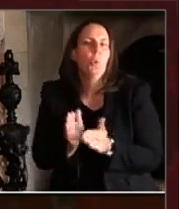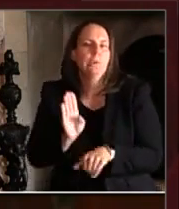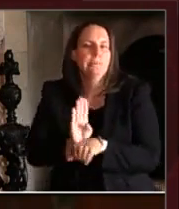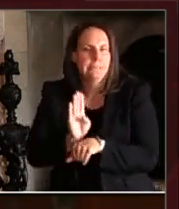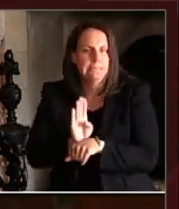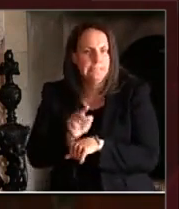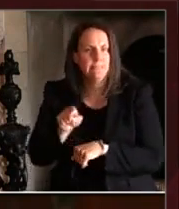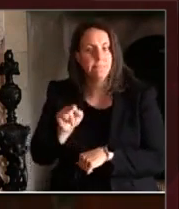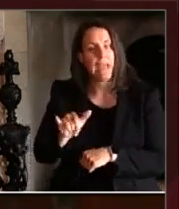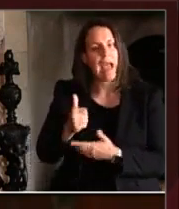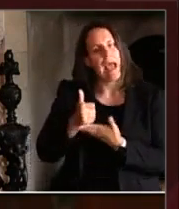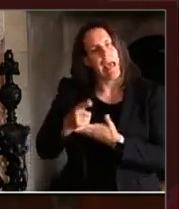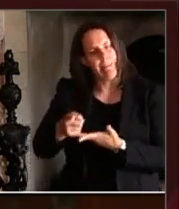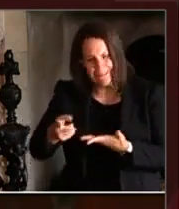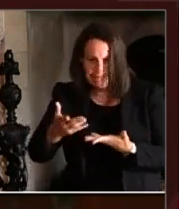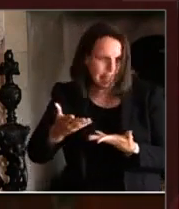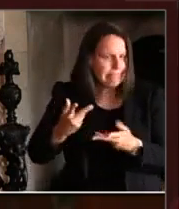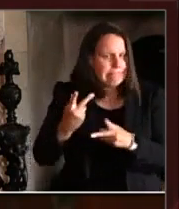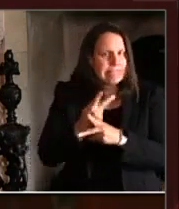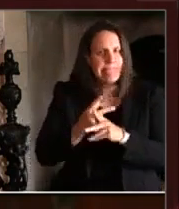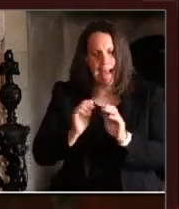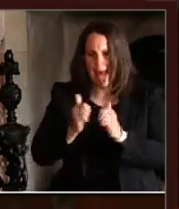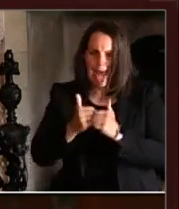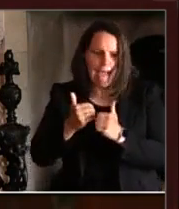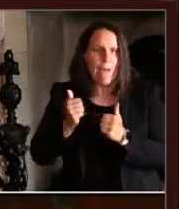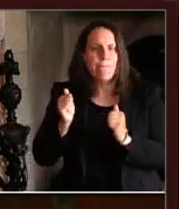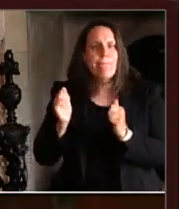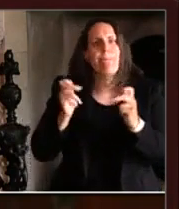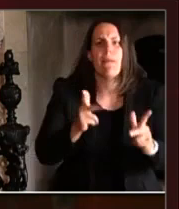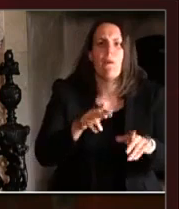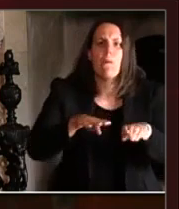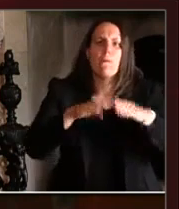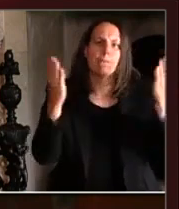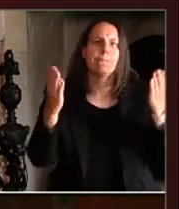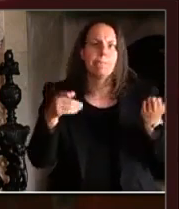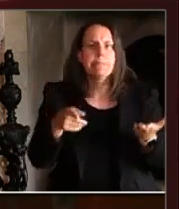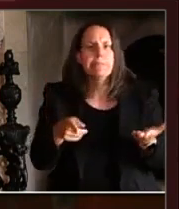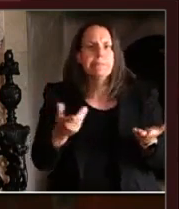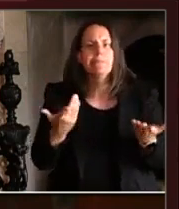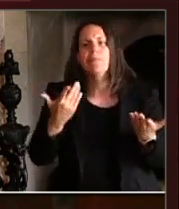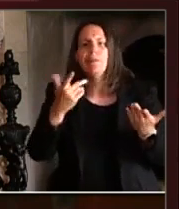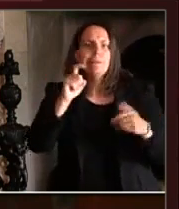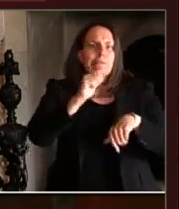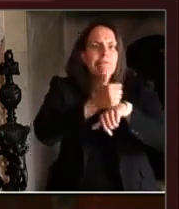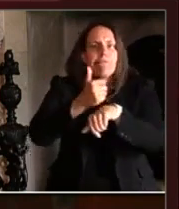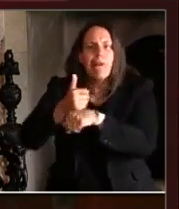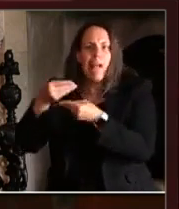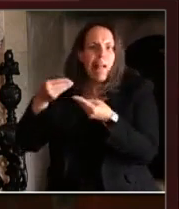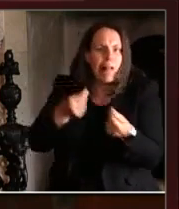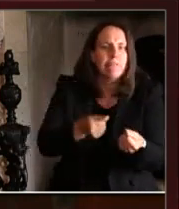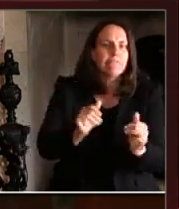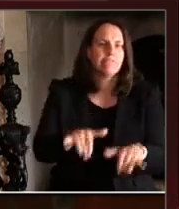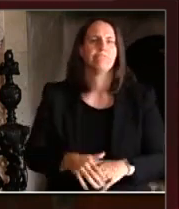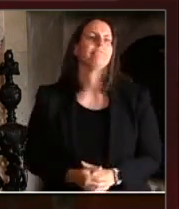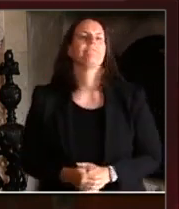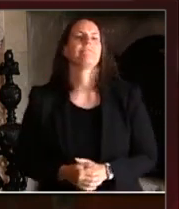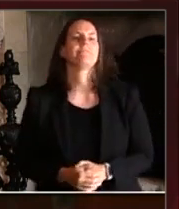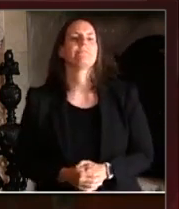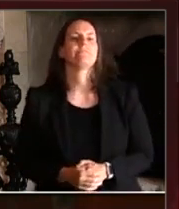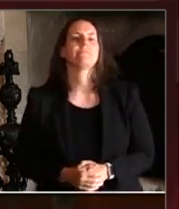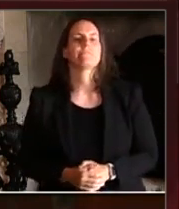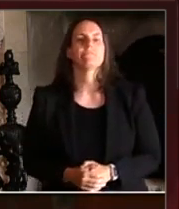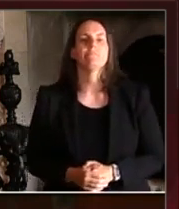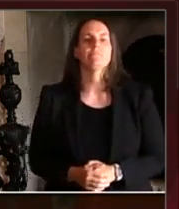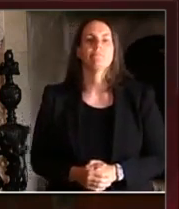We're All In It Small Business Grant Program. The Wisconsin Economic Development Corporation is accepting